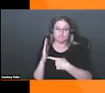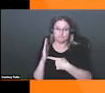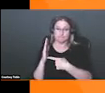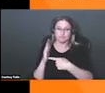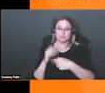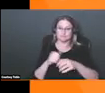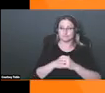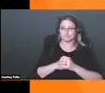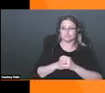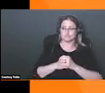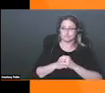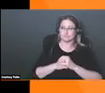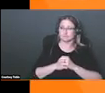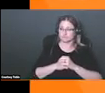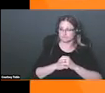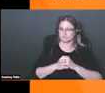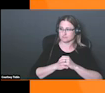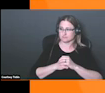your application.